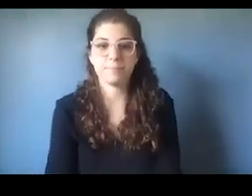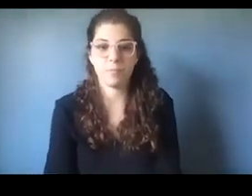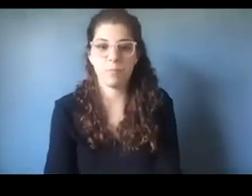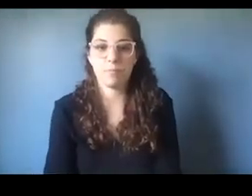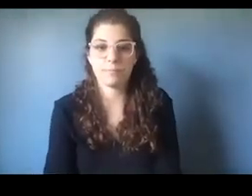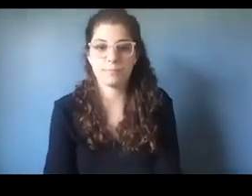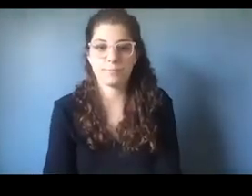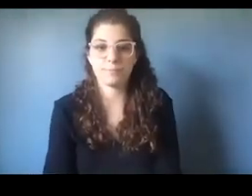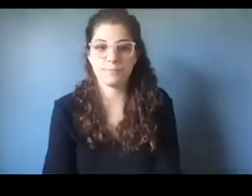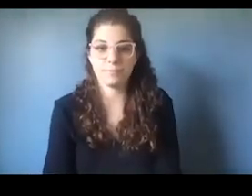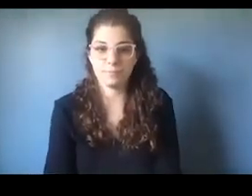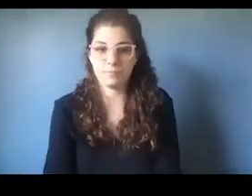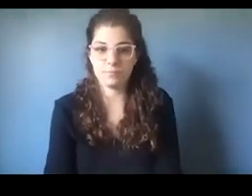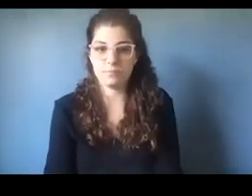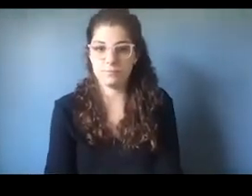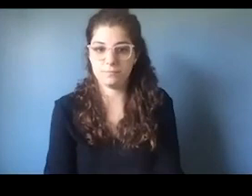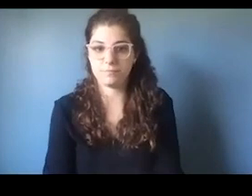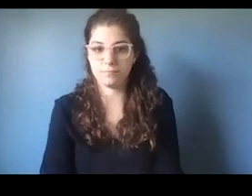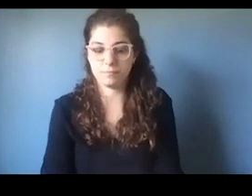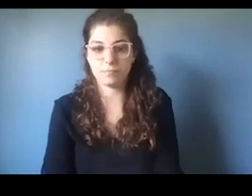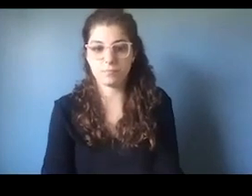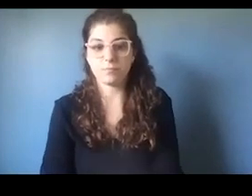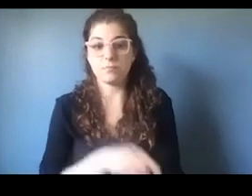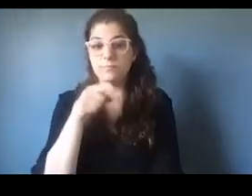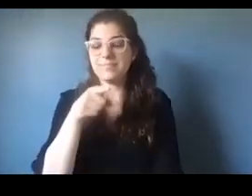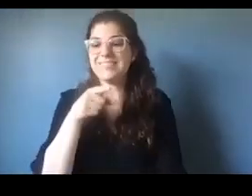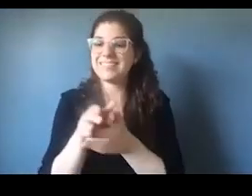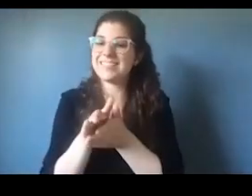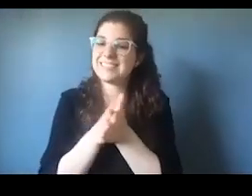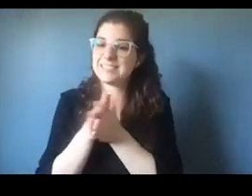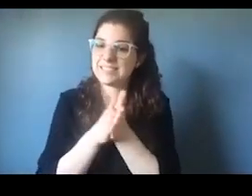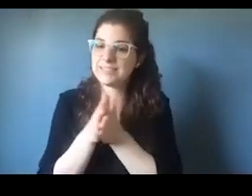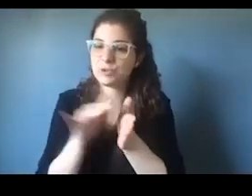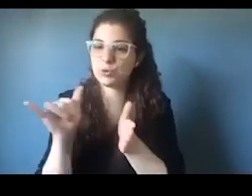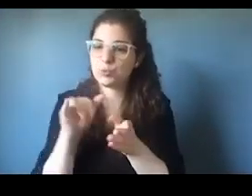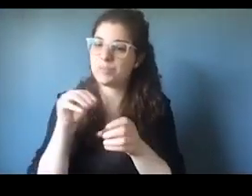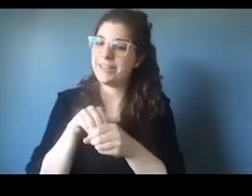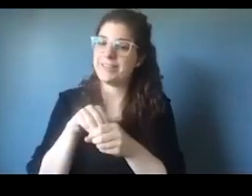Another thing that I really want to stress is these incentives in the act